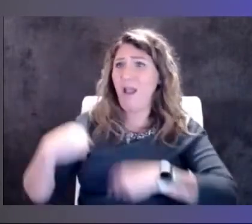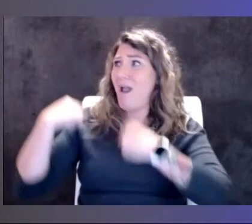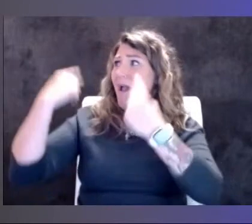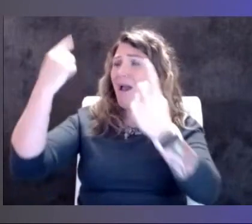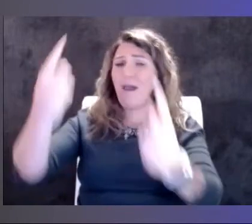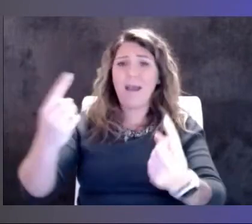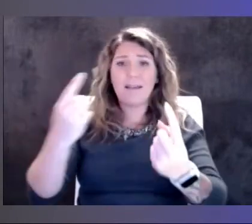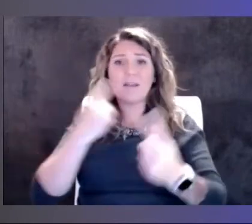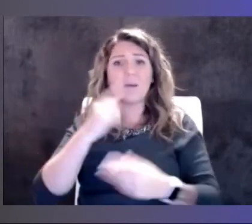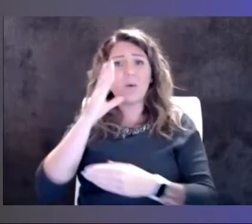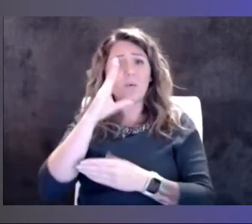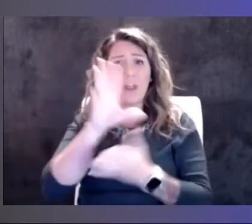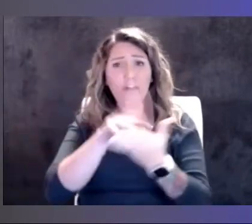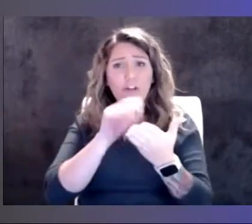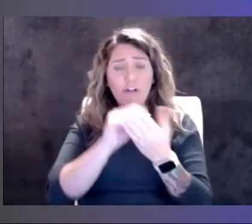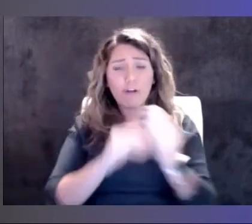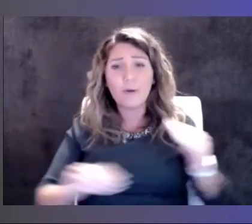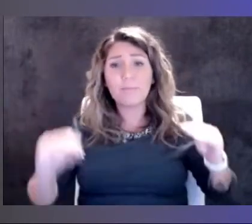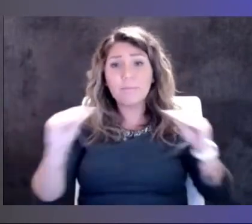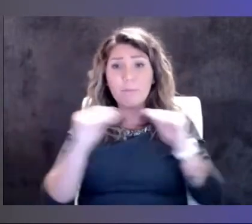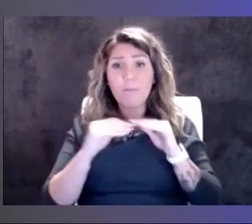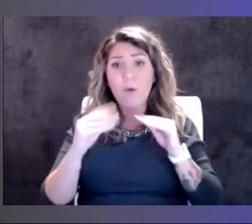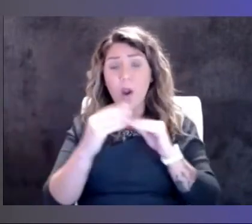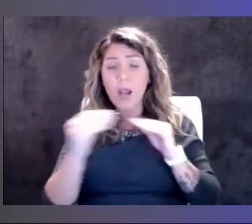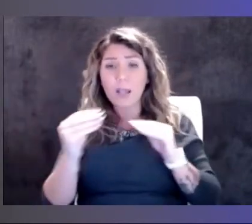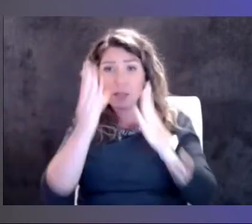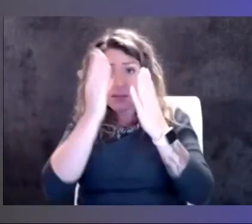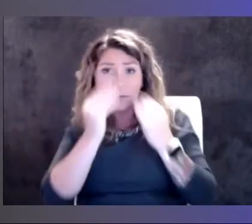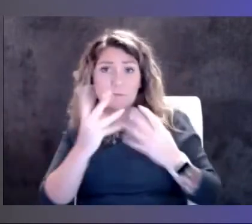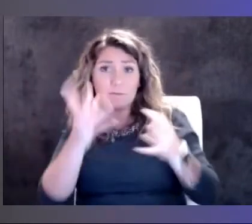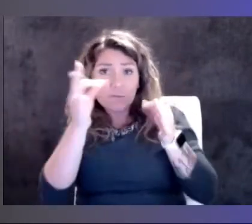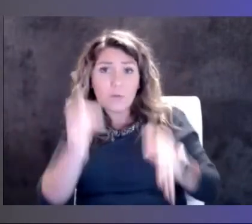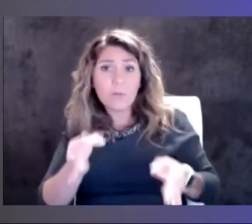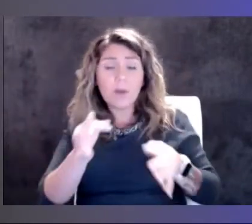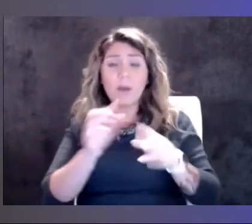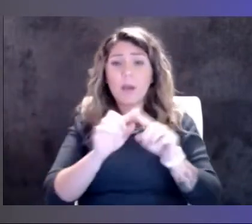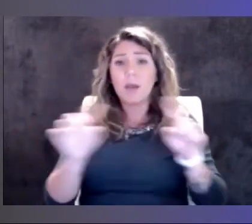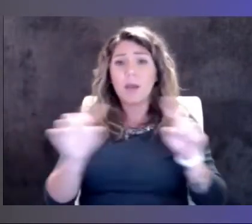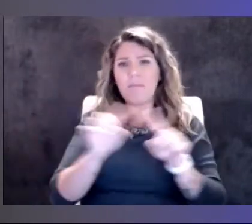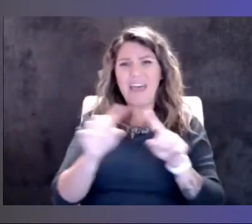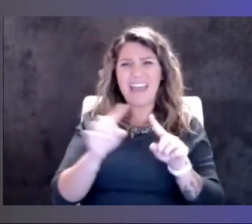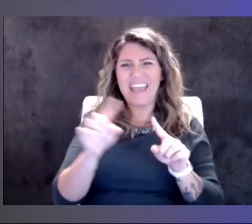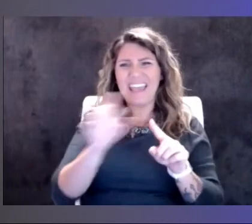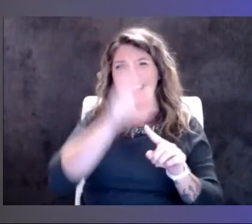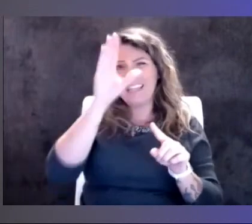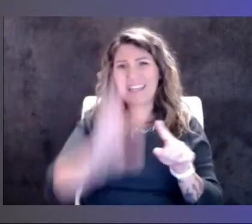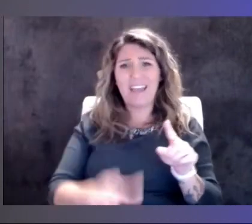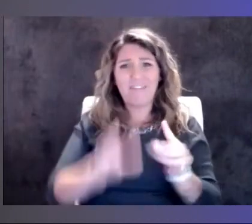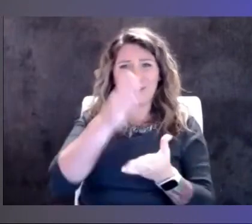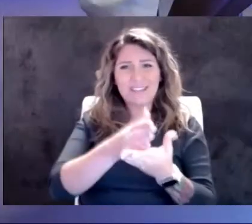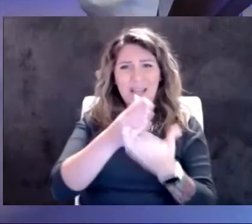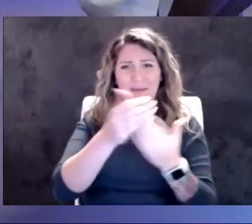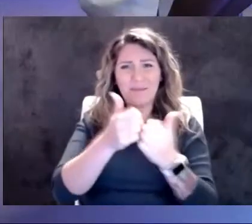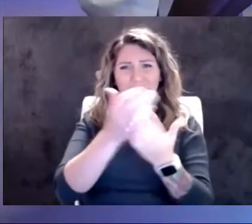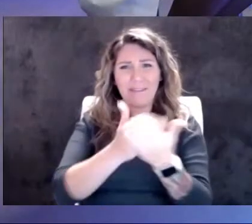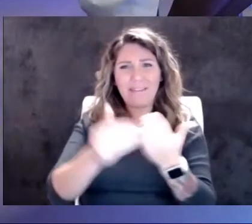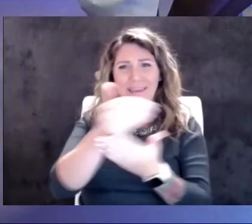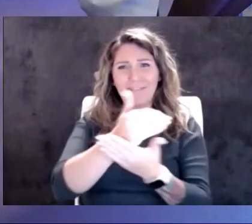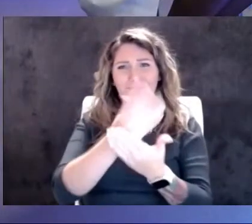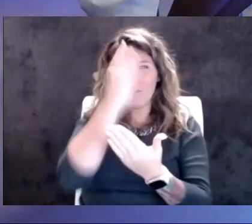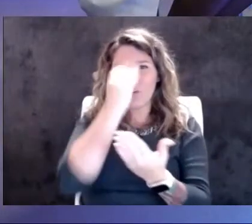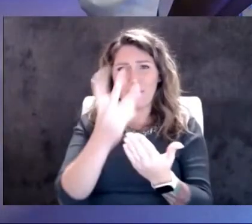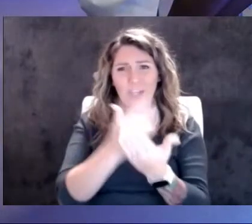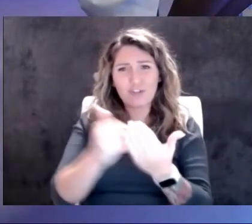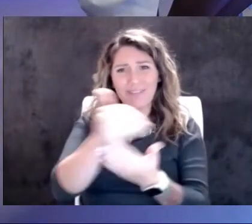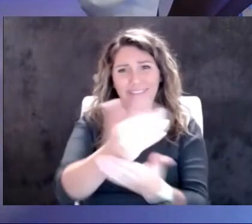learn more, and it has been an informed decision, but the book is never closed on data collection. It never is. And what we're actually seeing, I think,